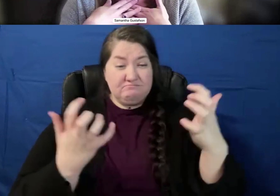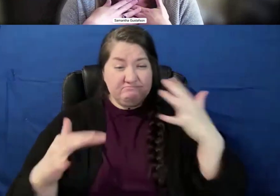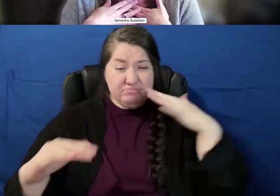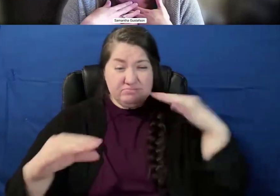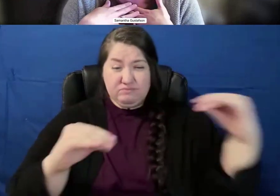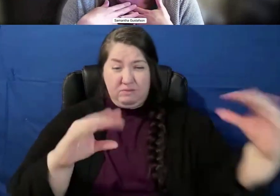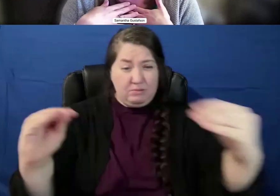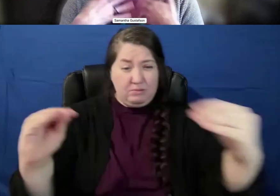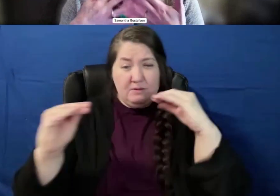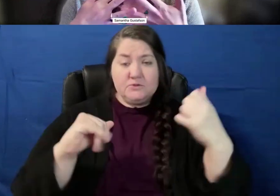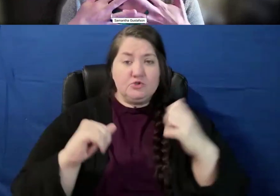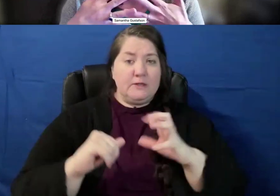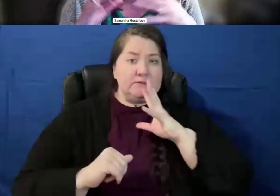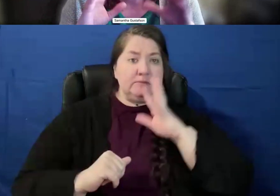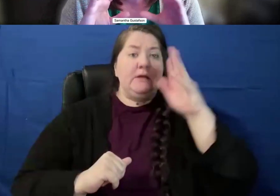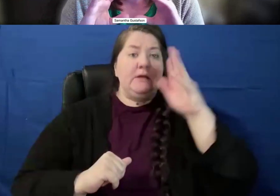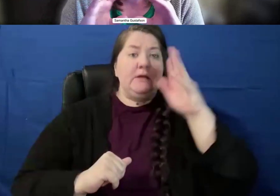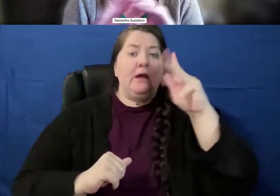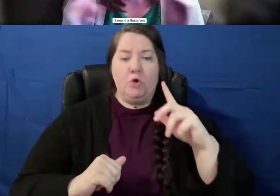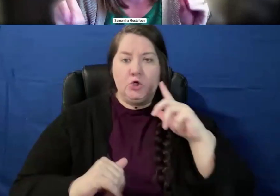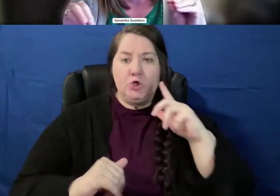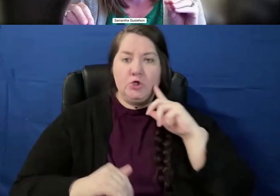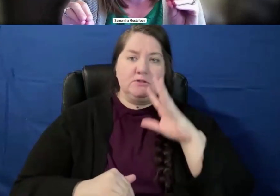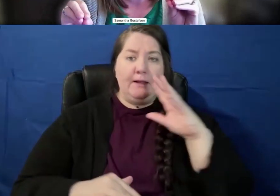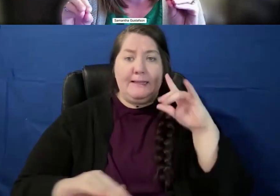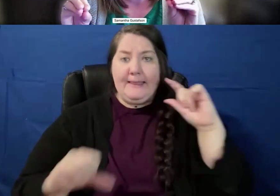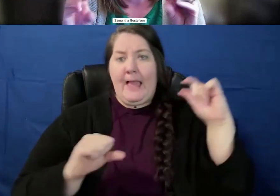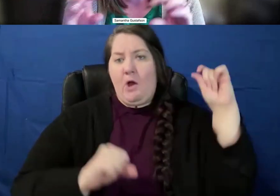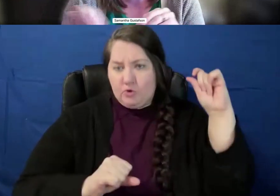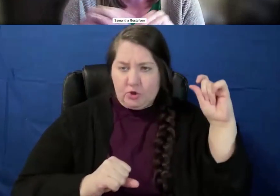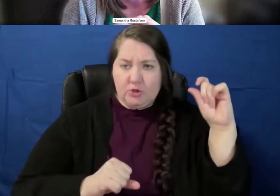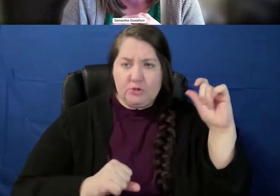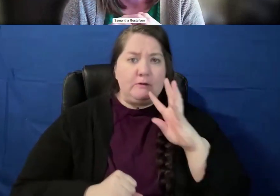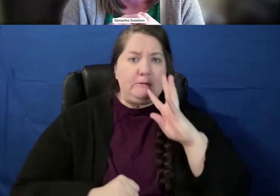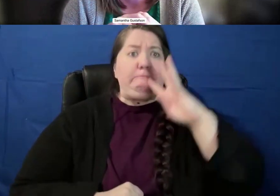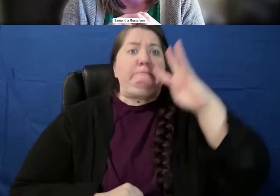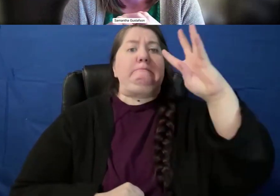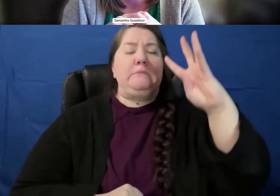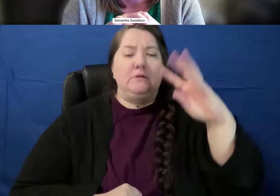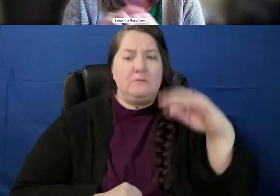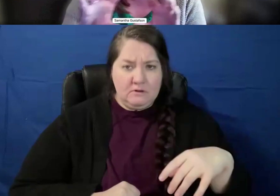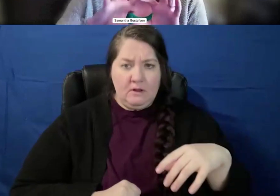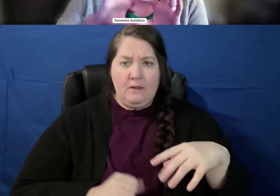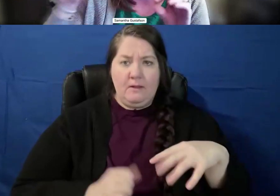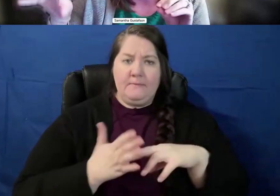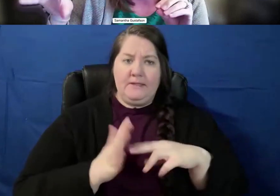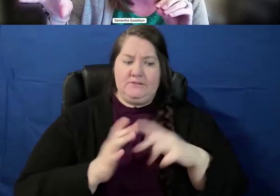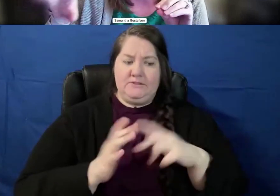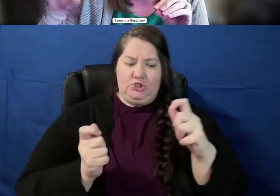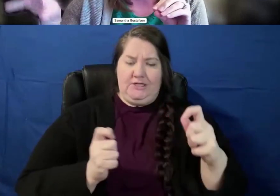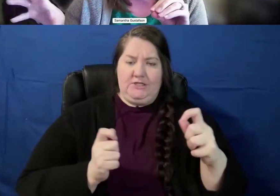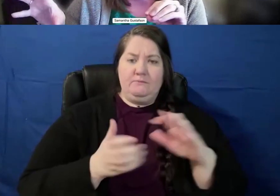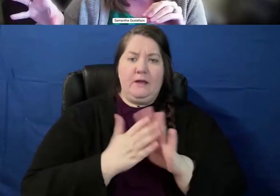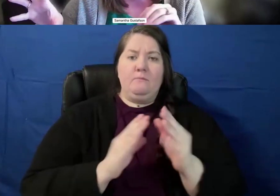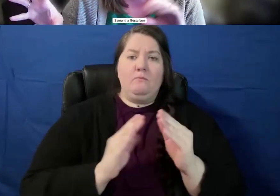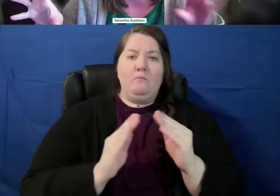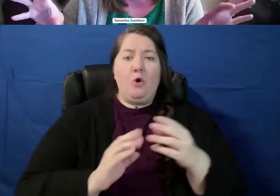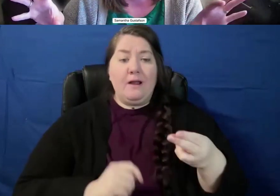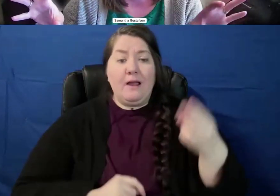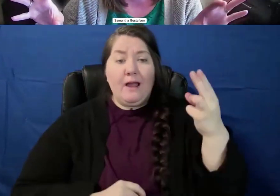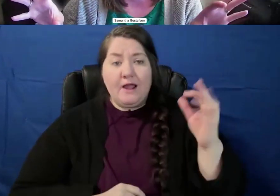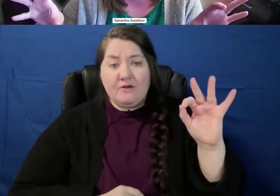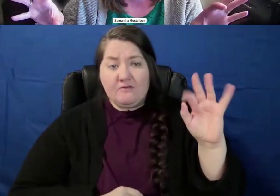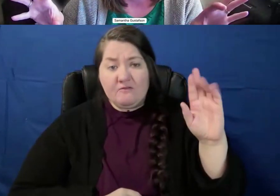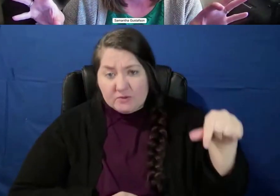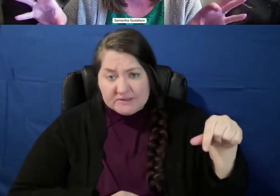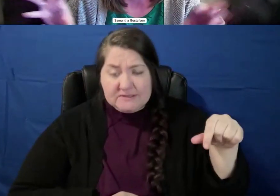when you are raising your voice, the spectral content of your voice changes a little bit. It becomes more high frequency rather